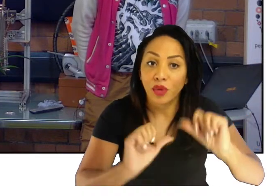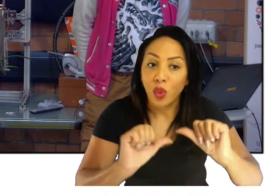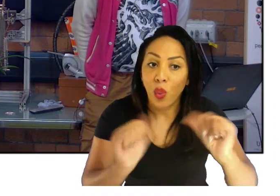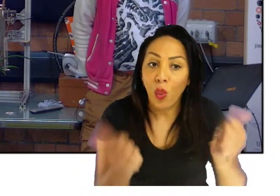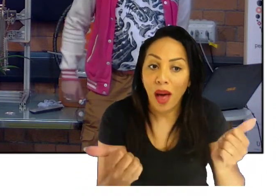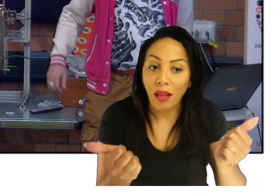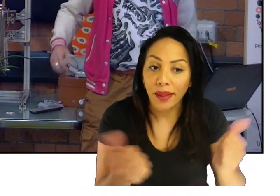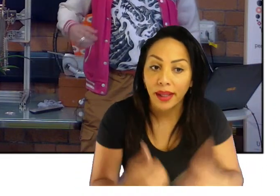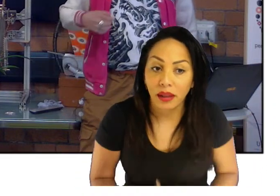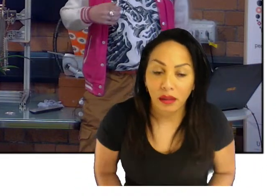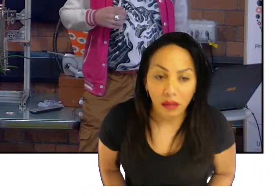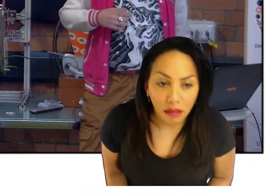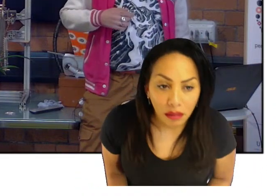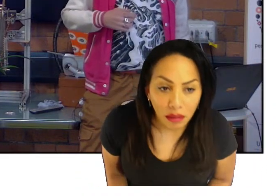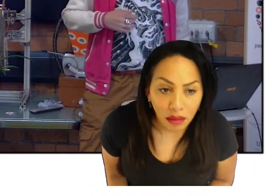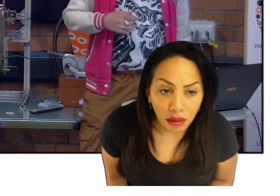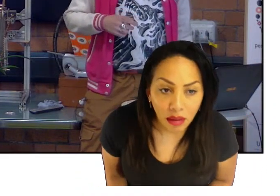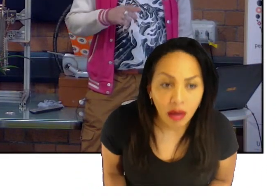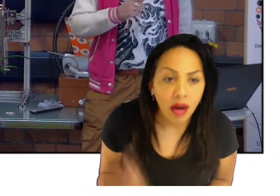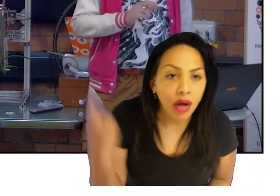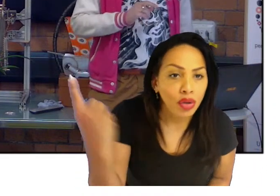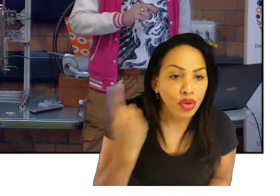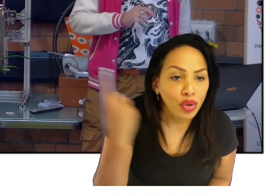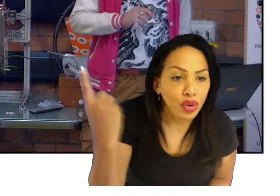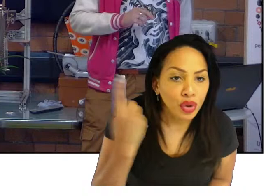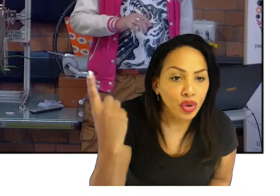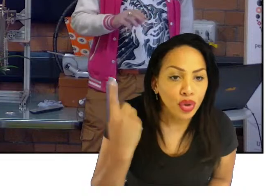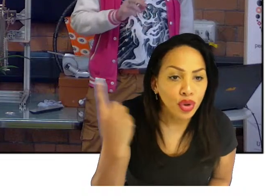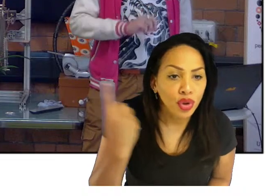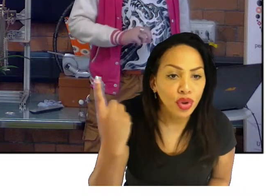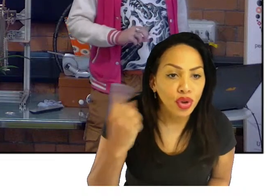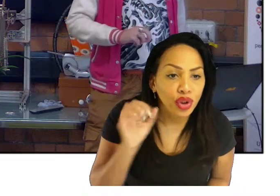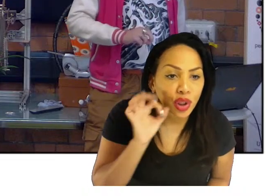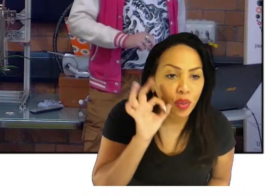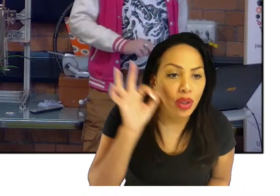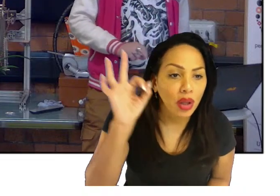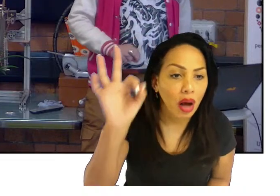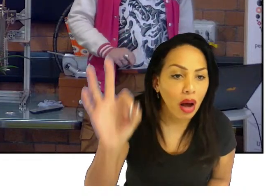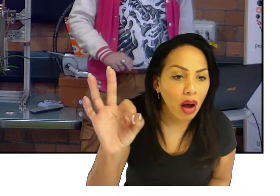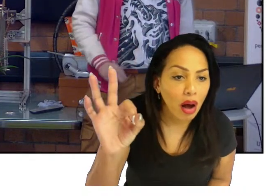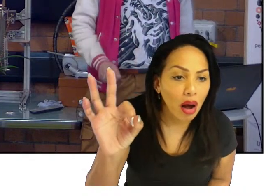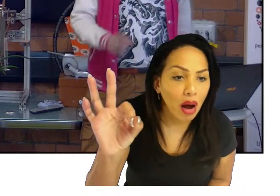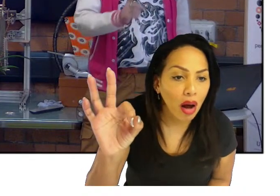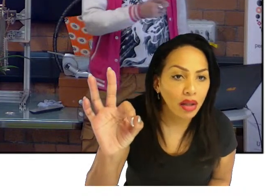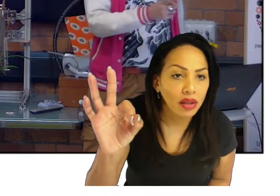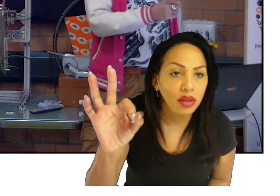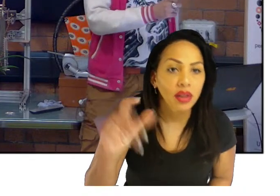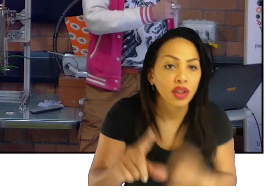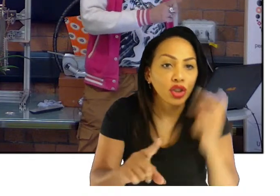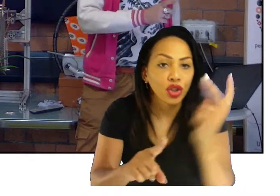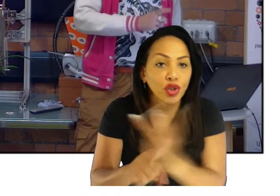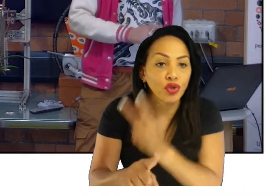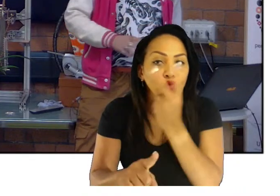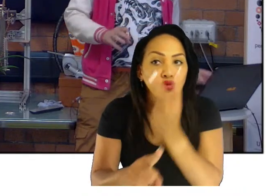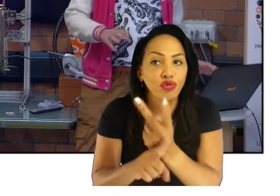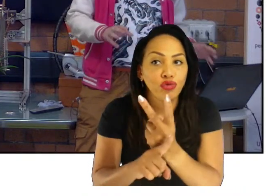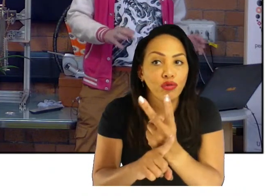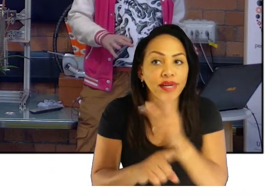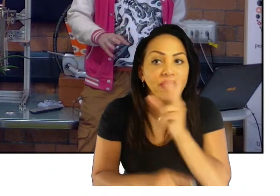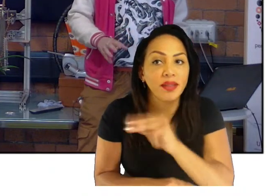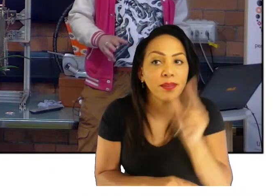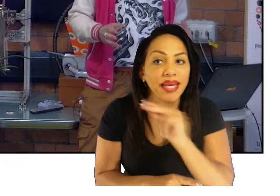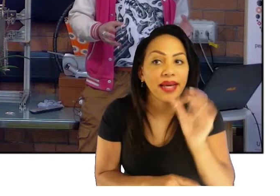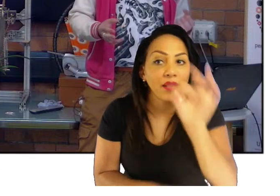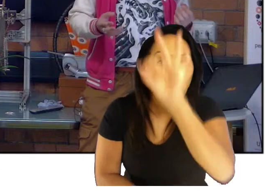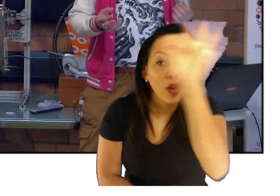you can restate the question before you answer it. My apologies, I broke you off then. Oh, restate the question. Good. So the question